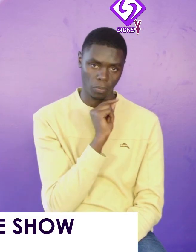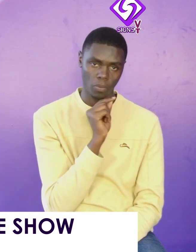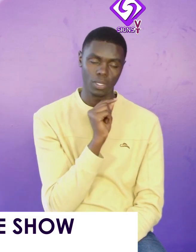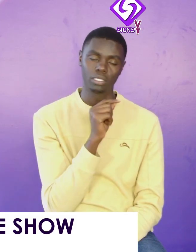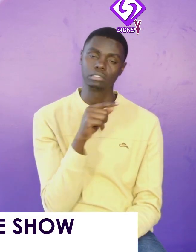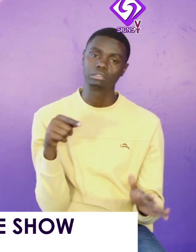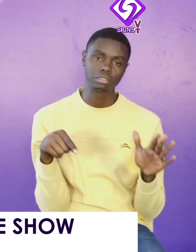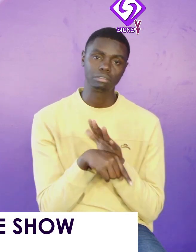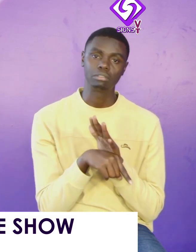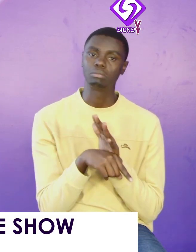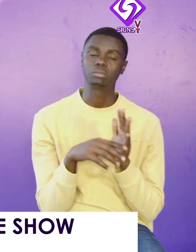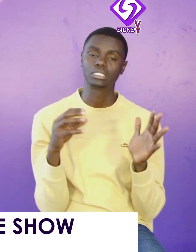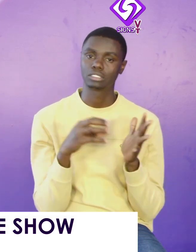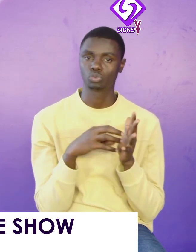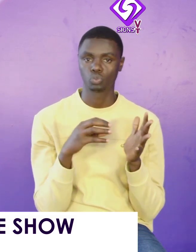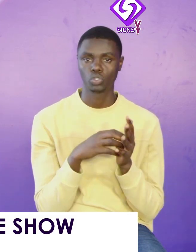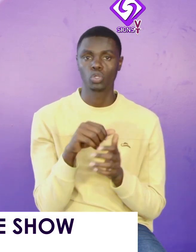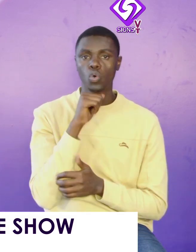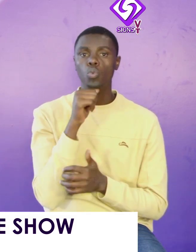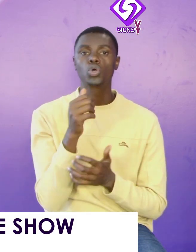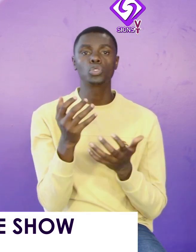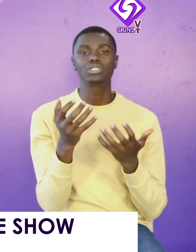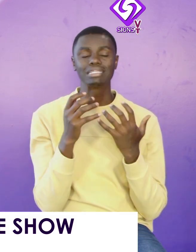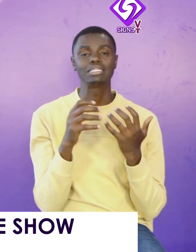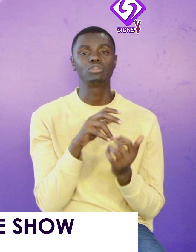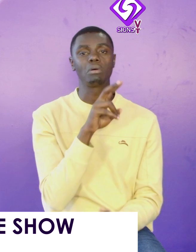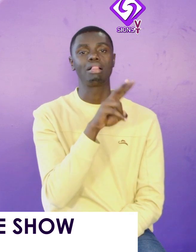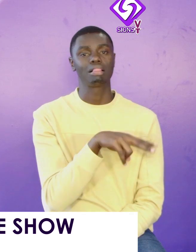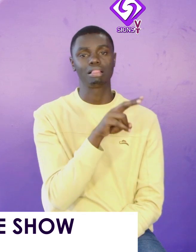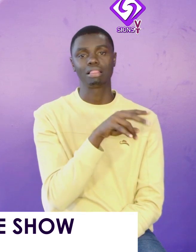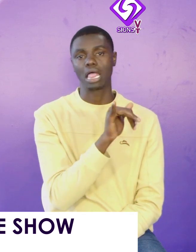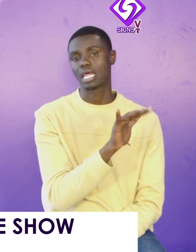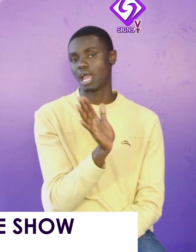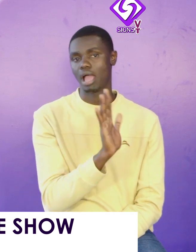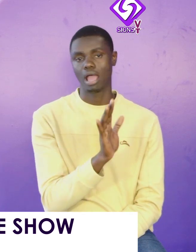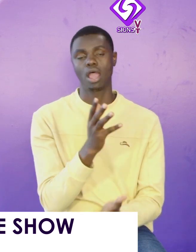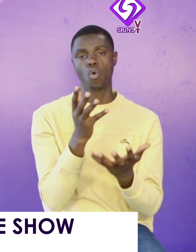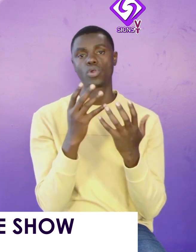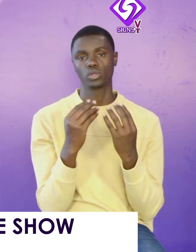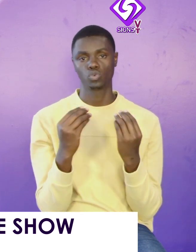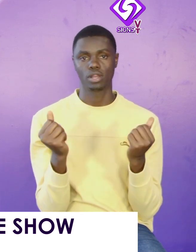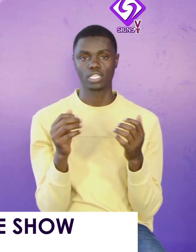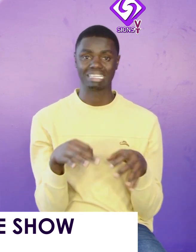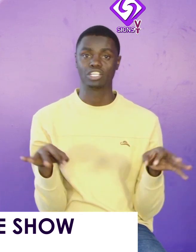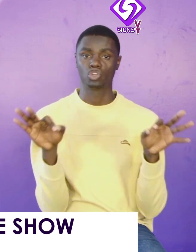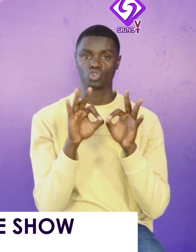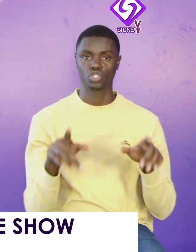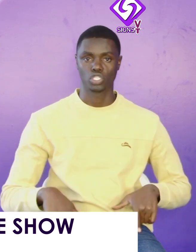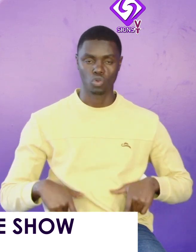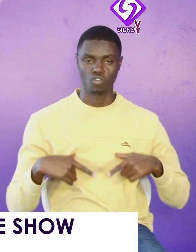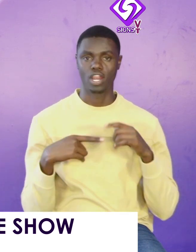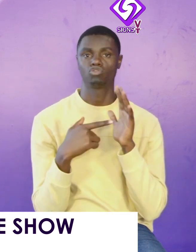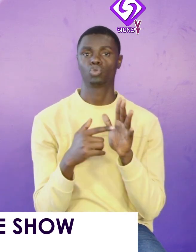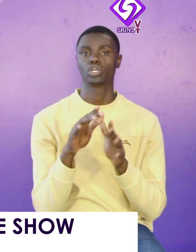deep matter, and we don't need to take this for granted. We need to address it. Treasures of Life show is your home